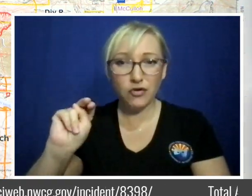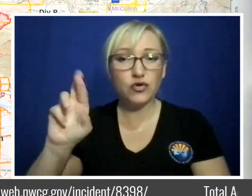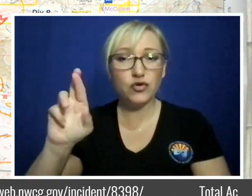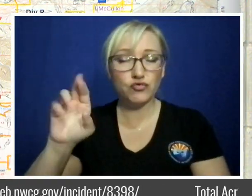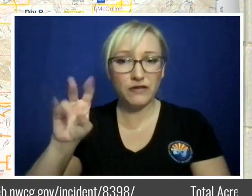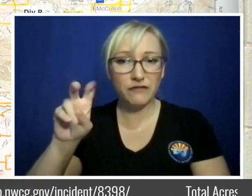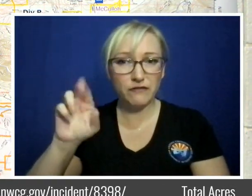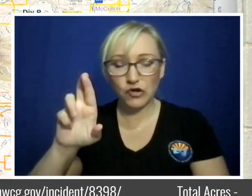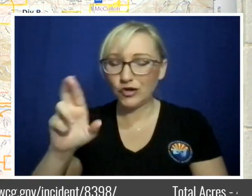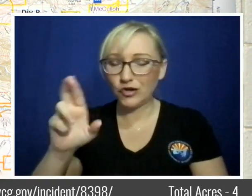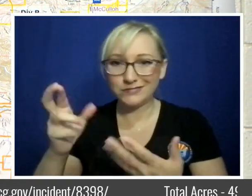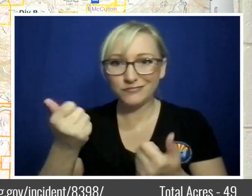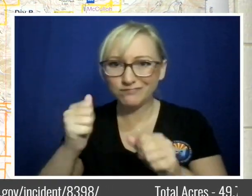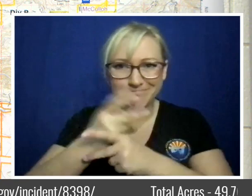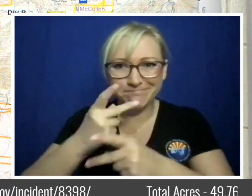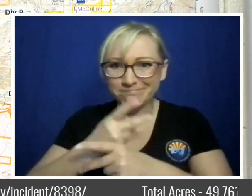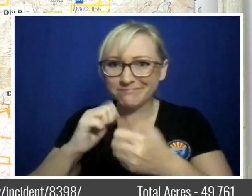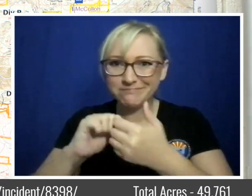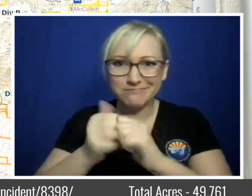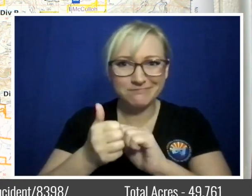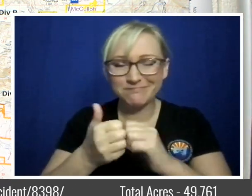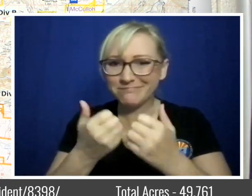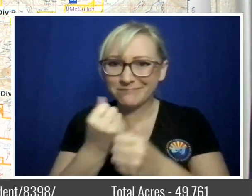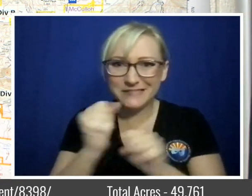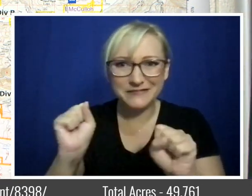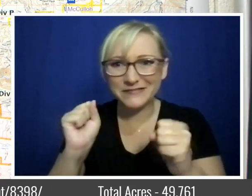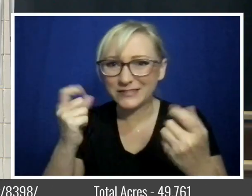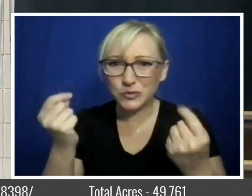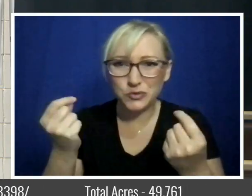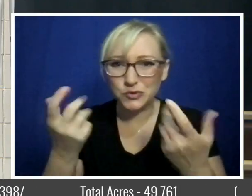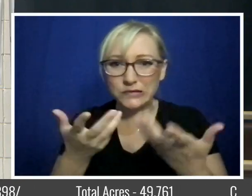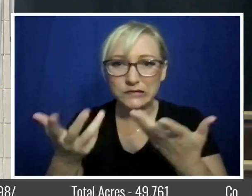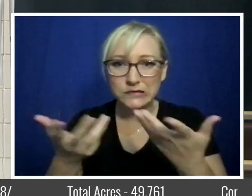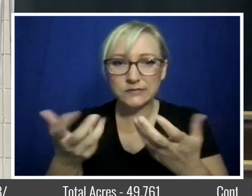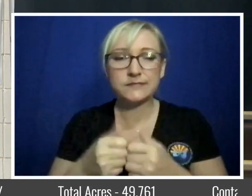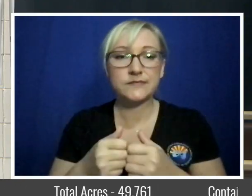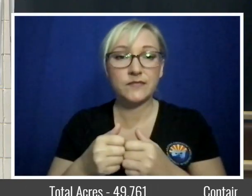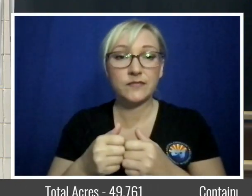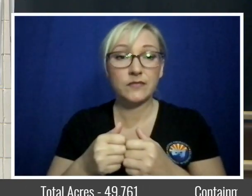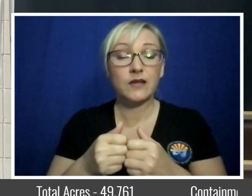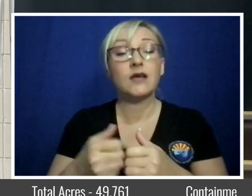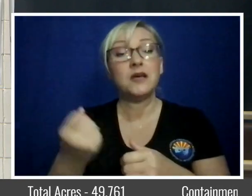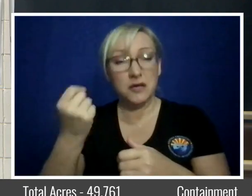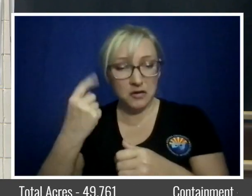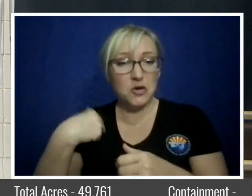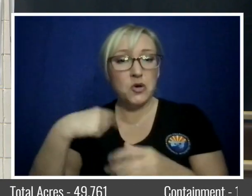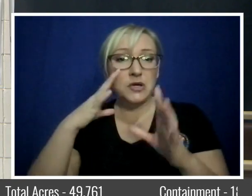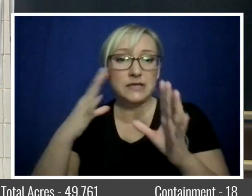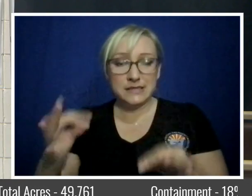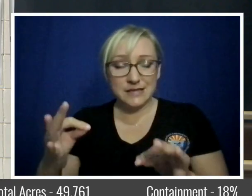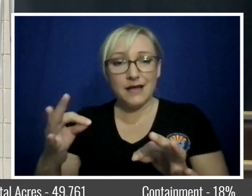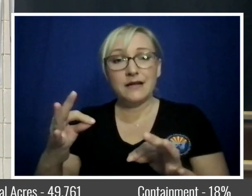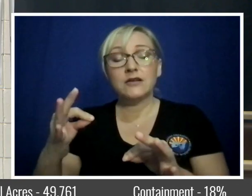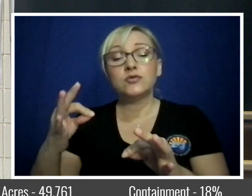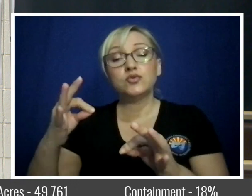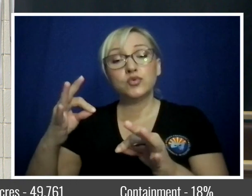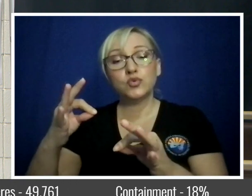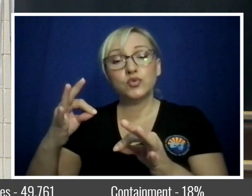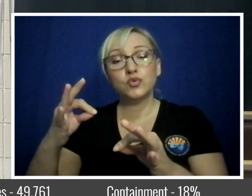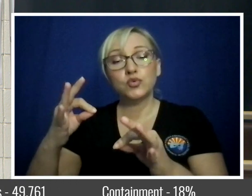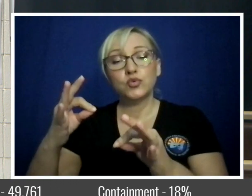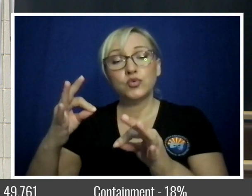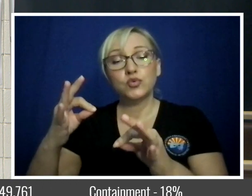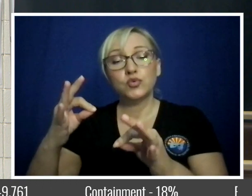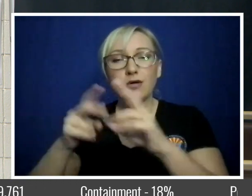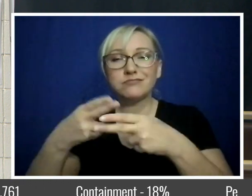moves out to the east, we plan to bring some defensive firing here north of Stumpy Meadows and get this fire